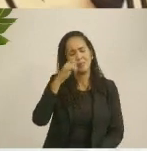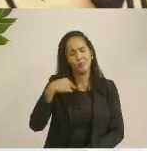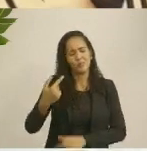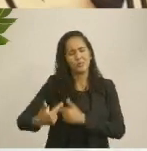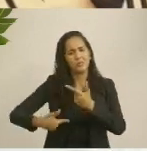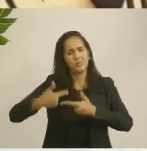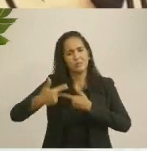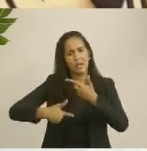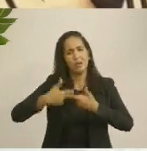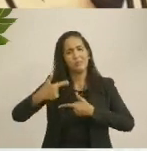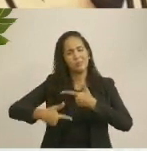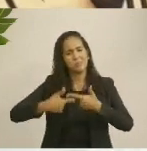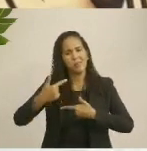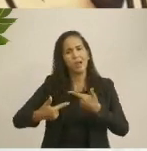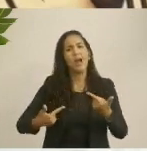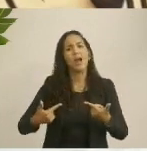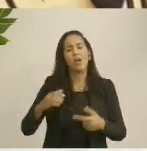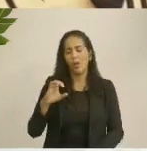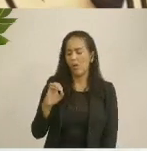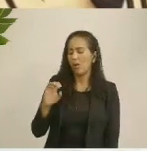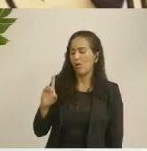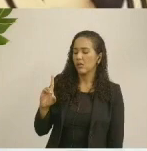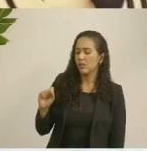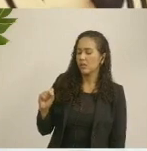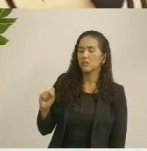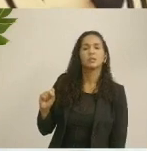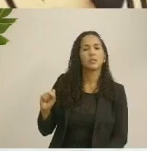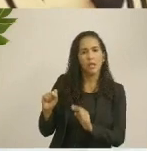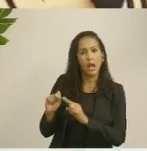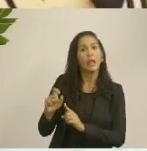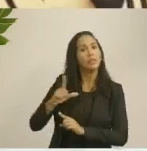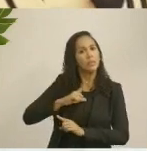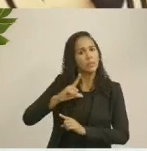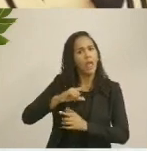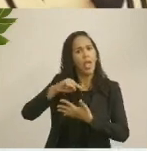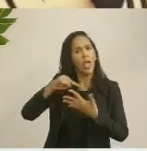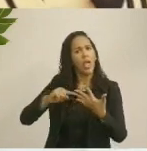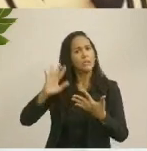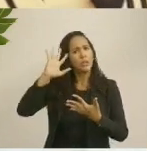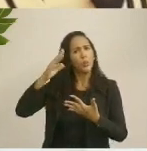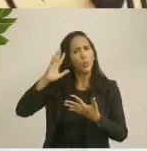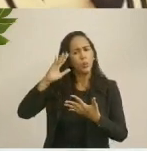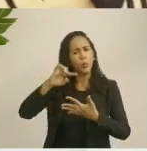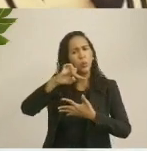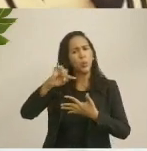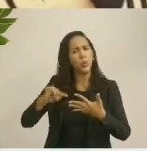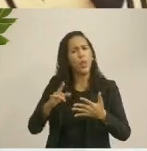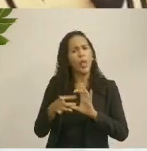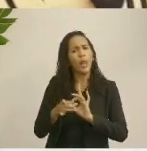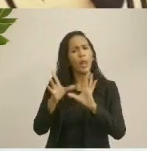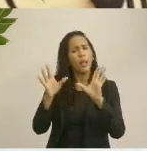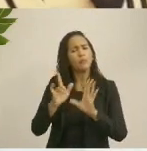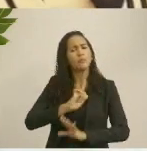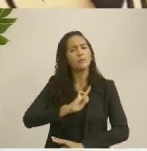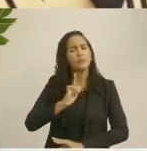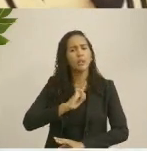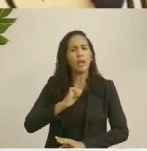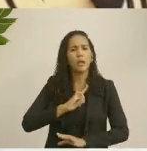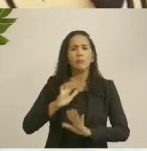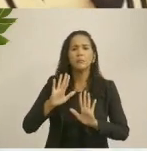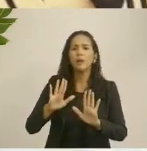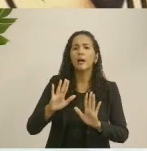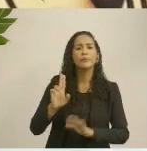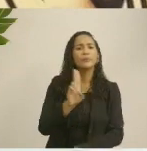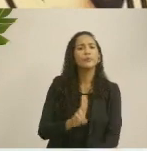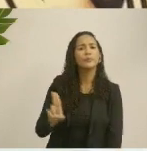SDGs together, there are so many solutions at hand that are not being deployed currently